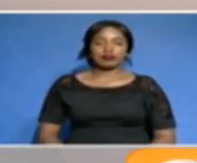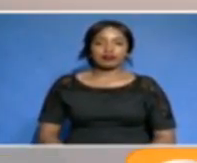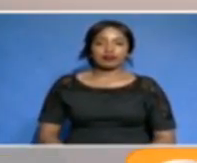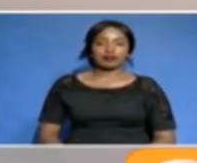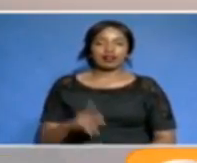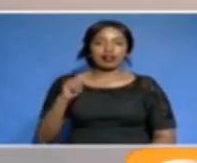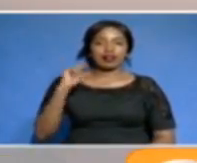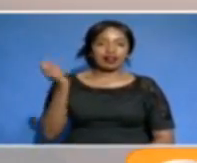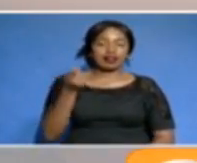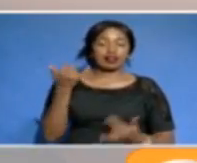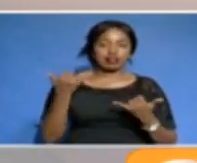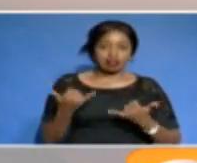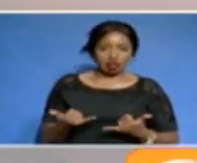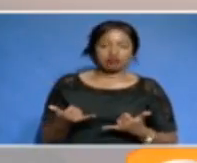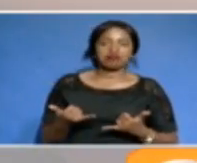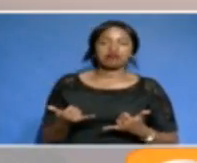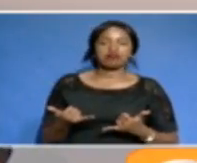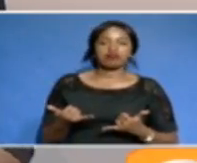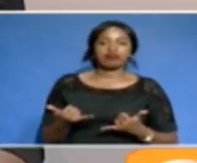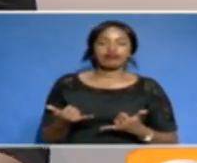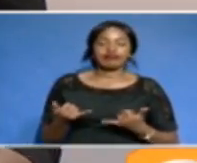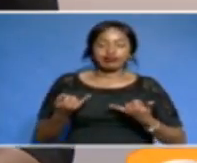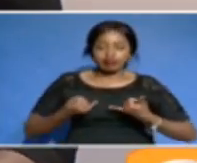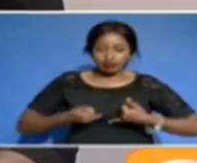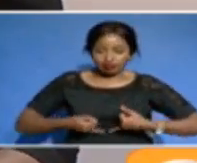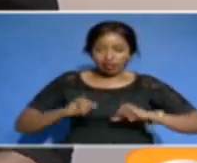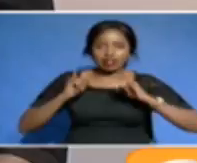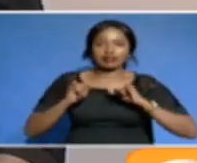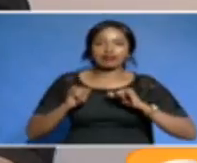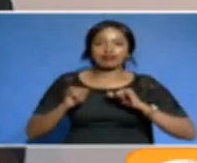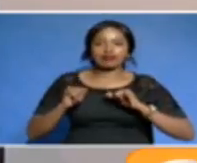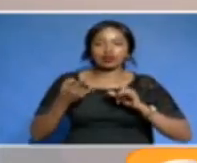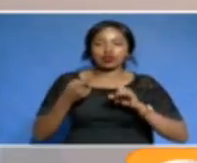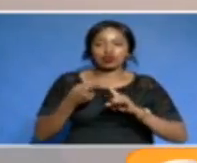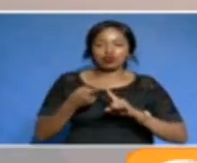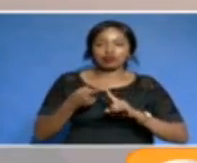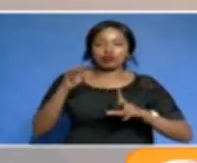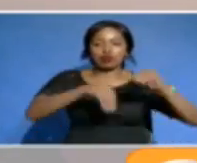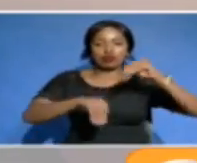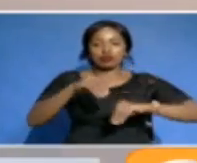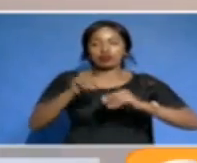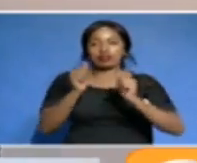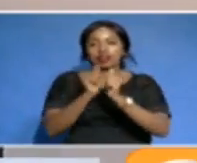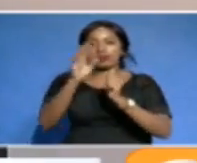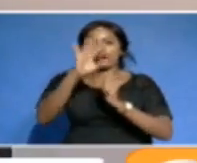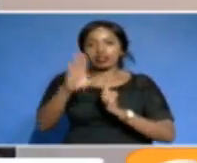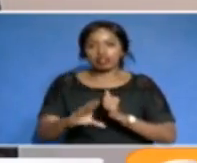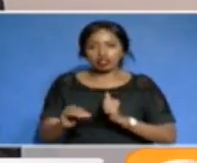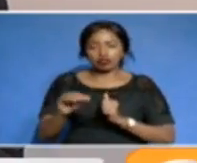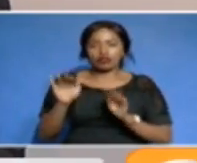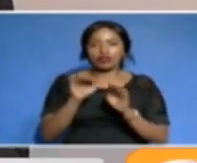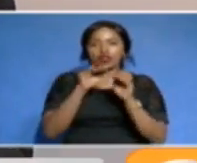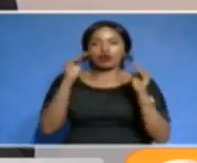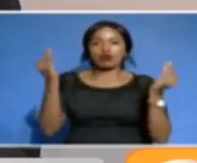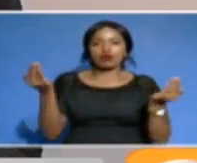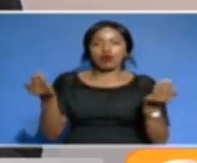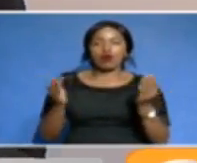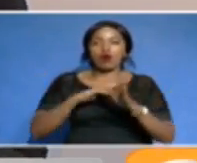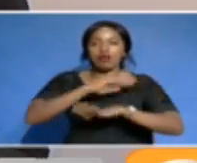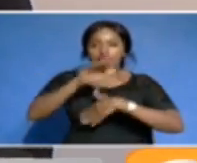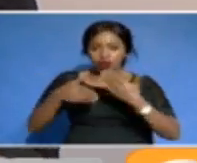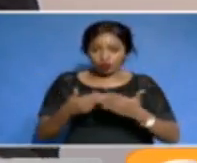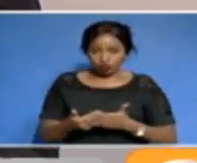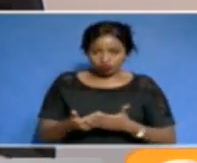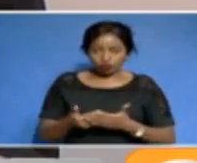Kenya is on track to have the mining sector contribute at least 10% to the gross domestic product by 2030. According to